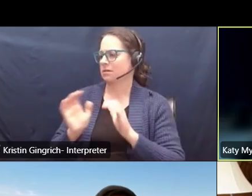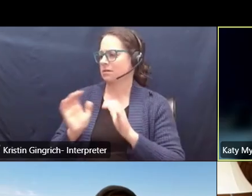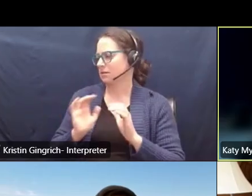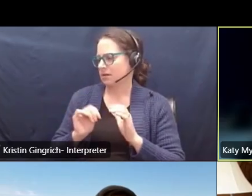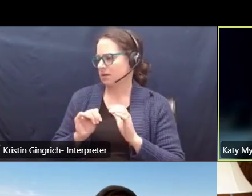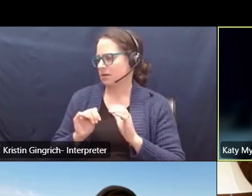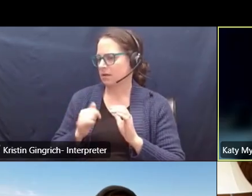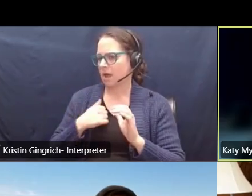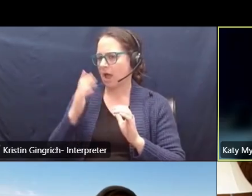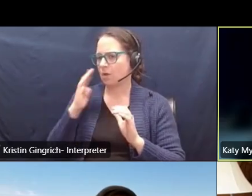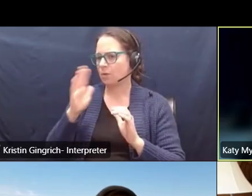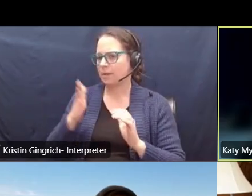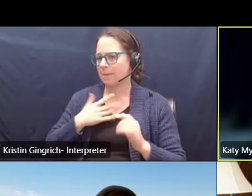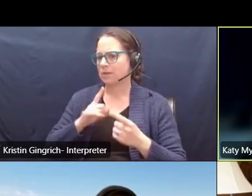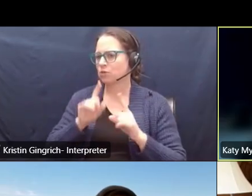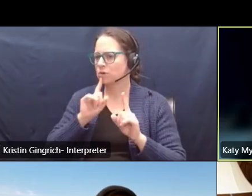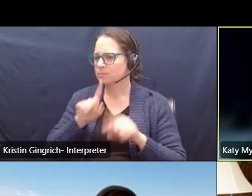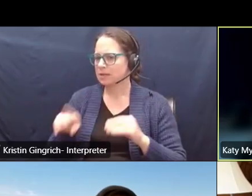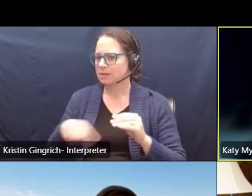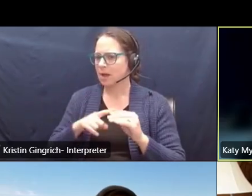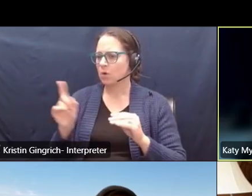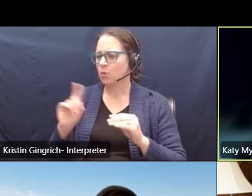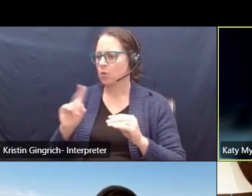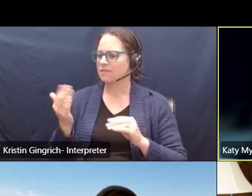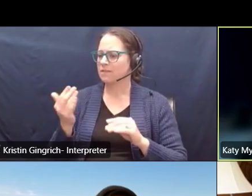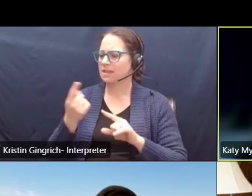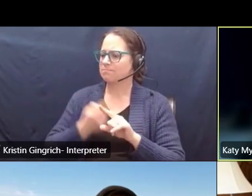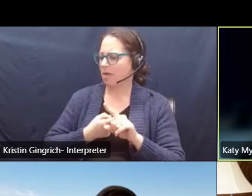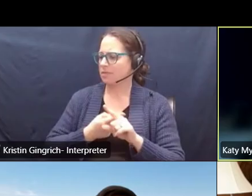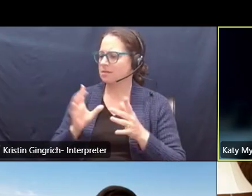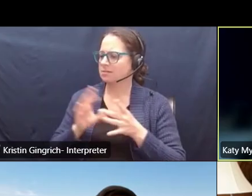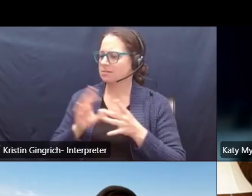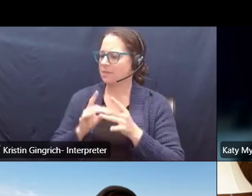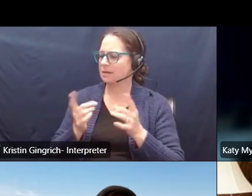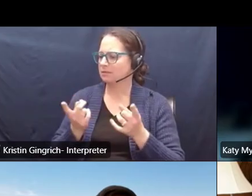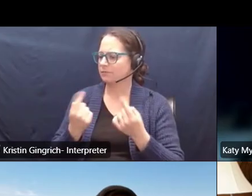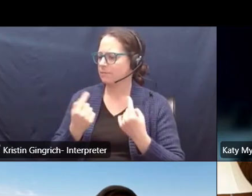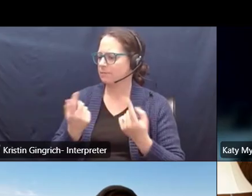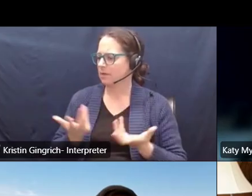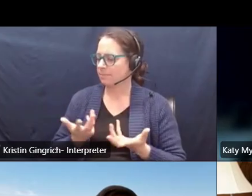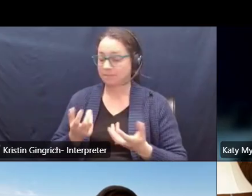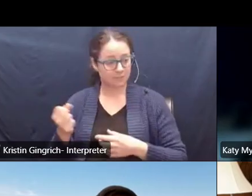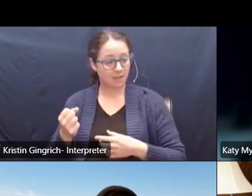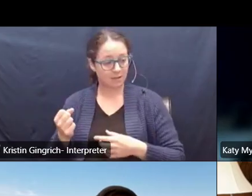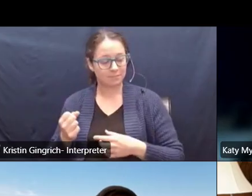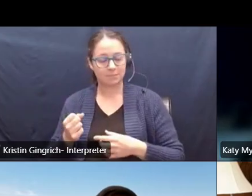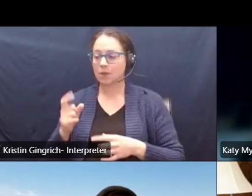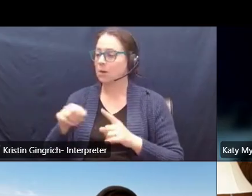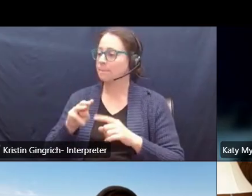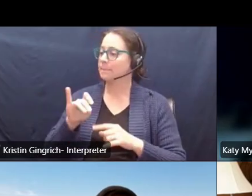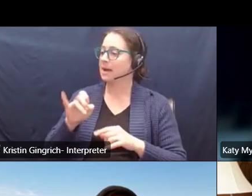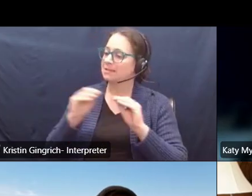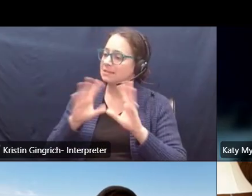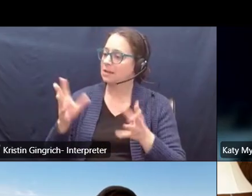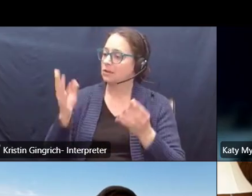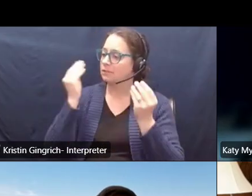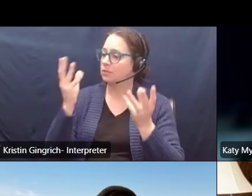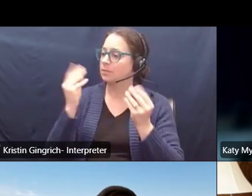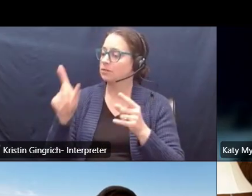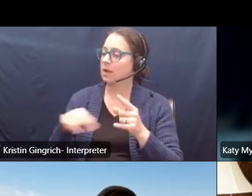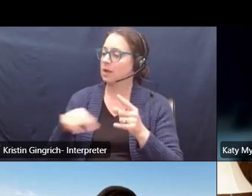I will be happy to respond about where the 15-month comment came from. Yeah. When Mike sent out information